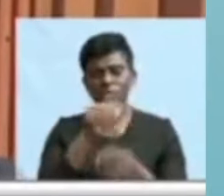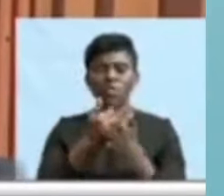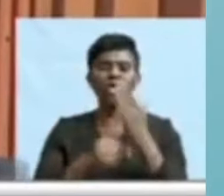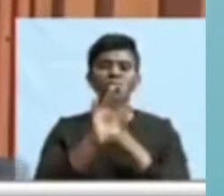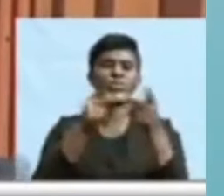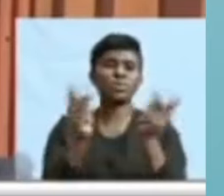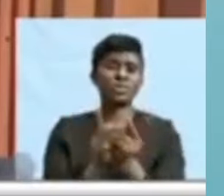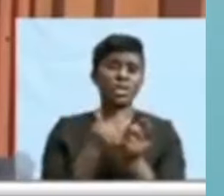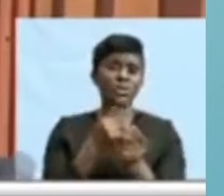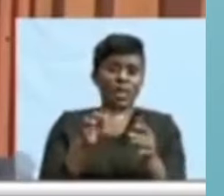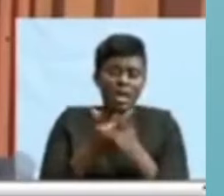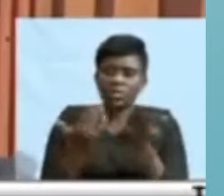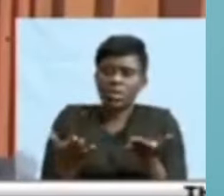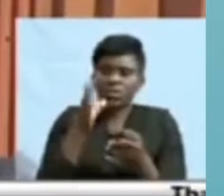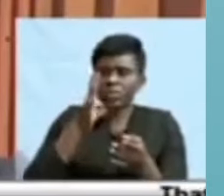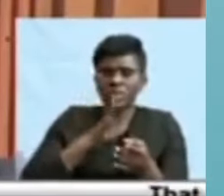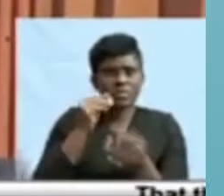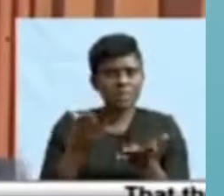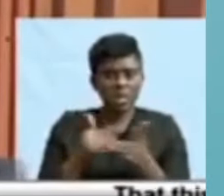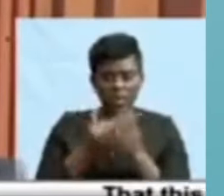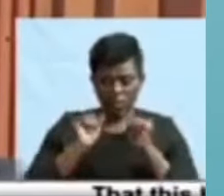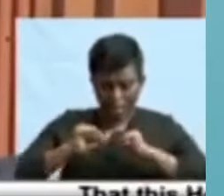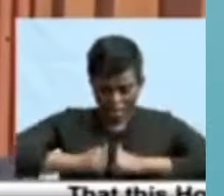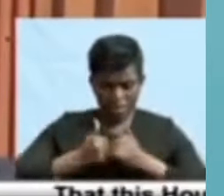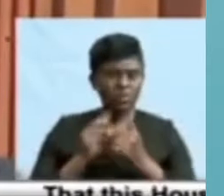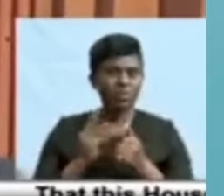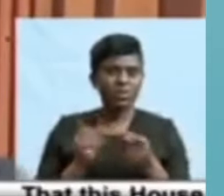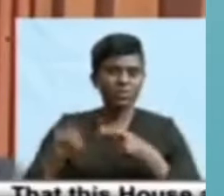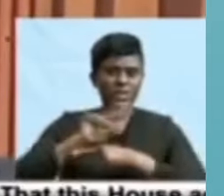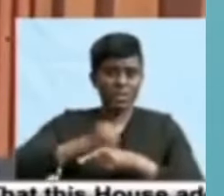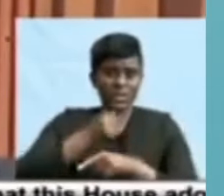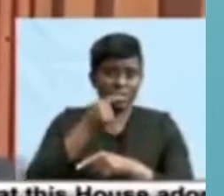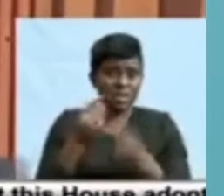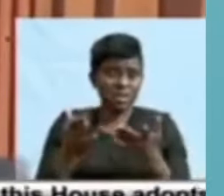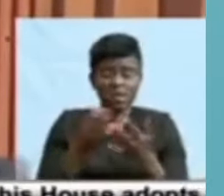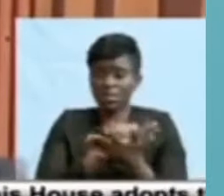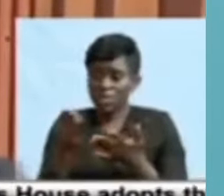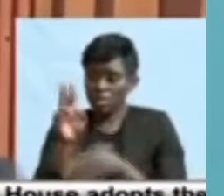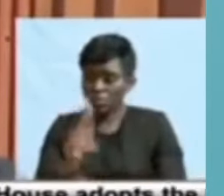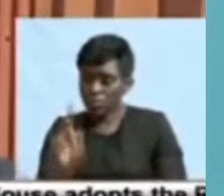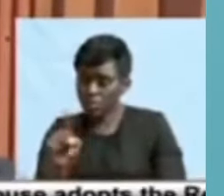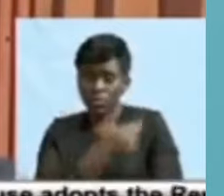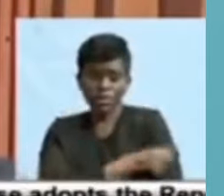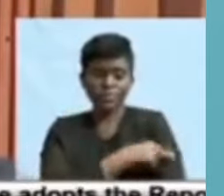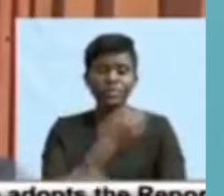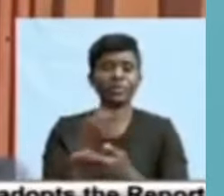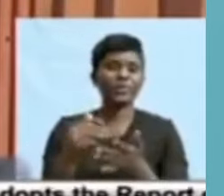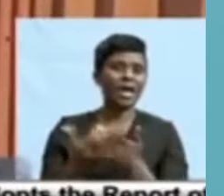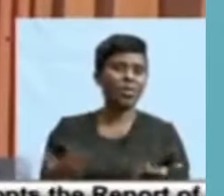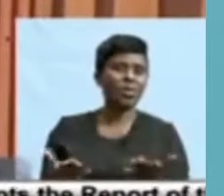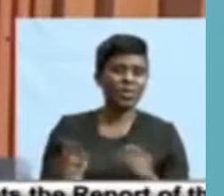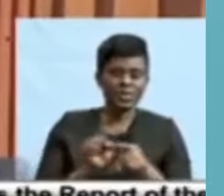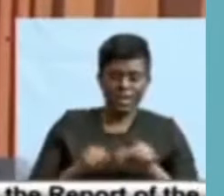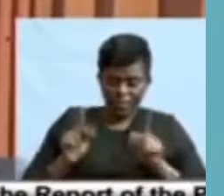positions. How, Madam Speaker, can we today say failure to utilize medical equipment,